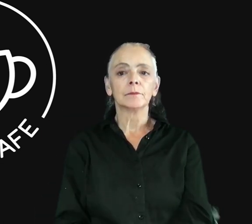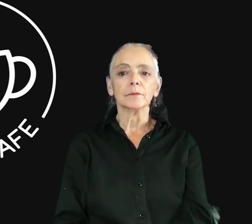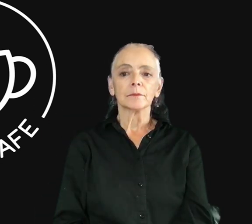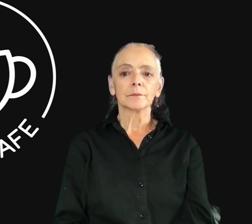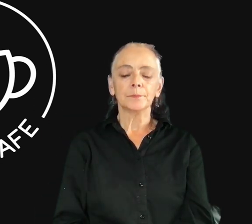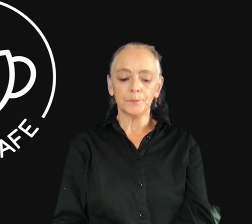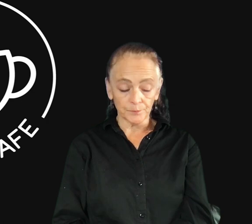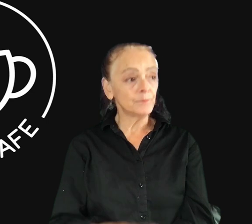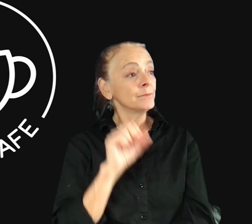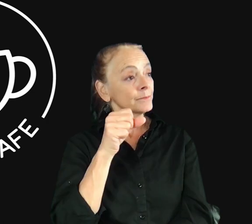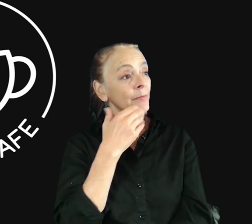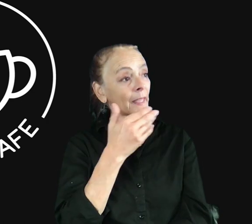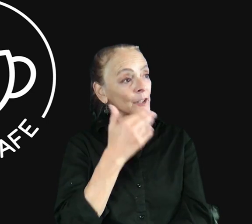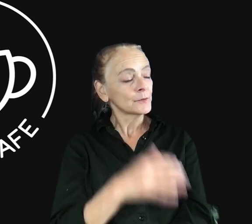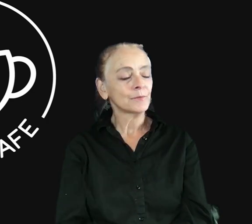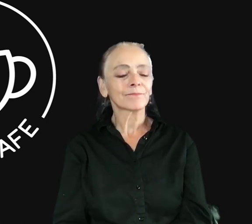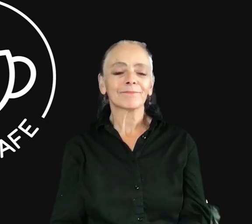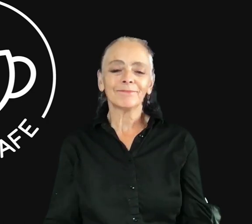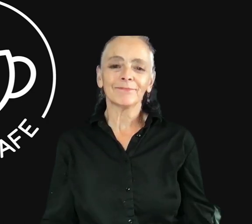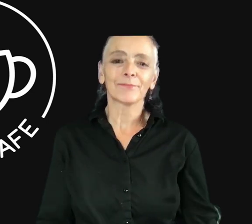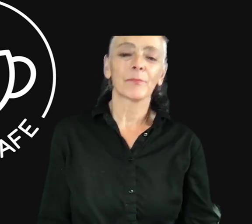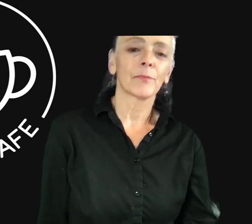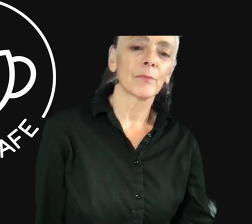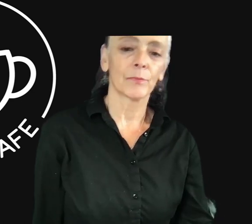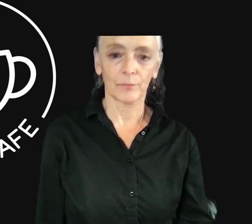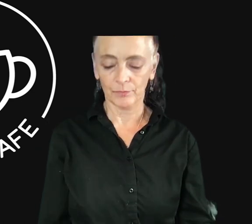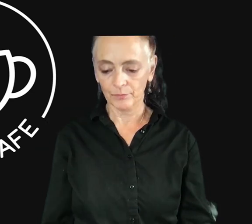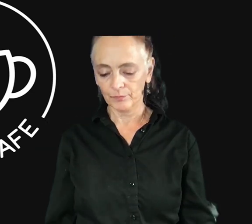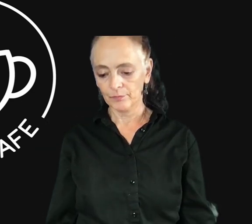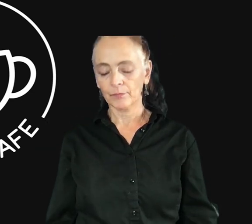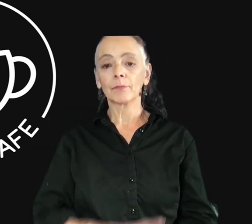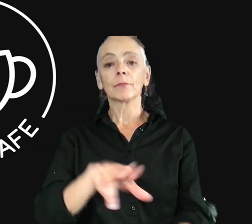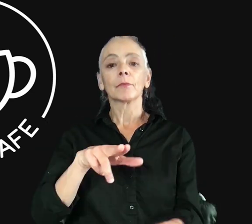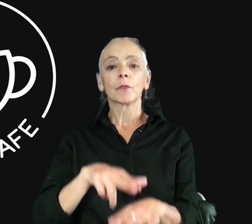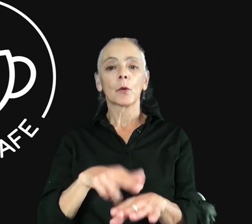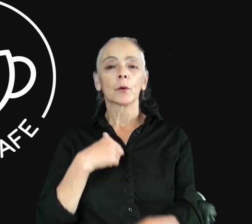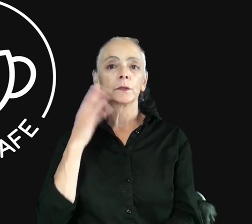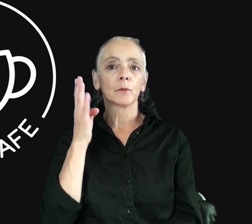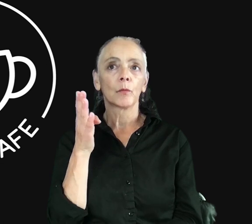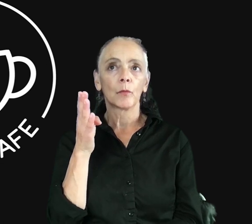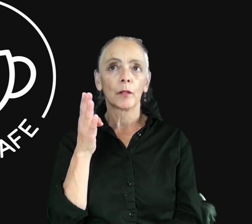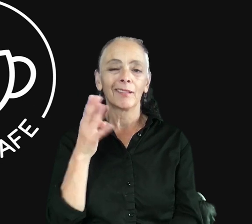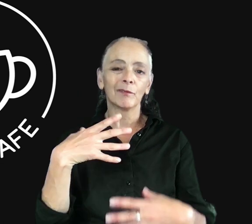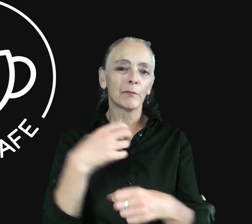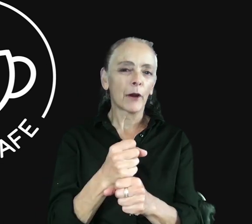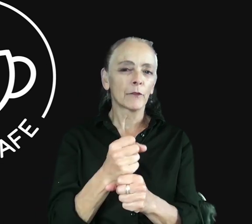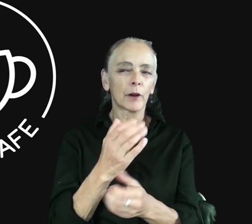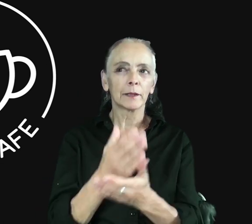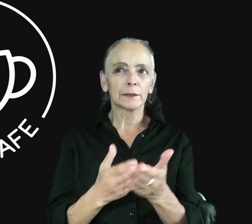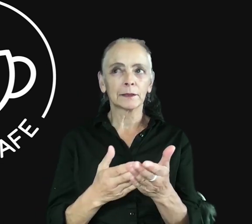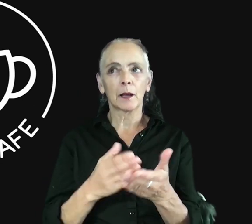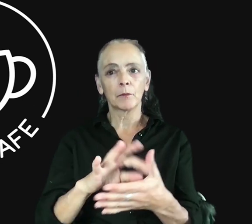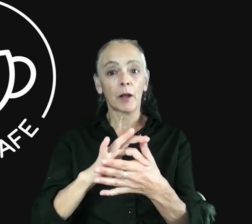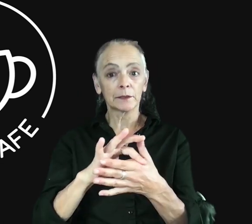uh yeah thank you thanks lenny uh yeah and uh yeah of course i'm going to uh kind of paraphrase some of the top content so